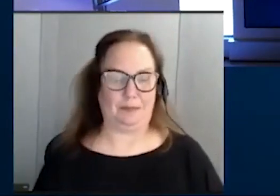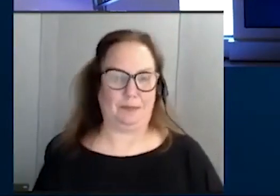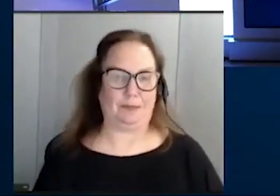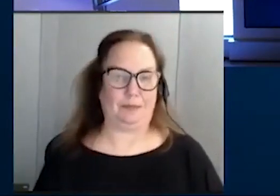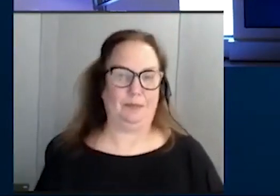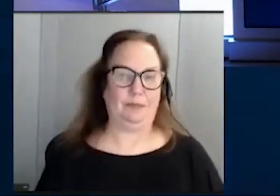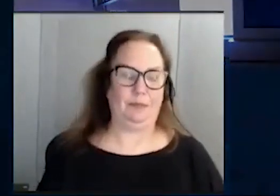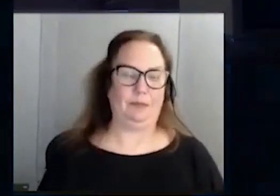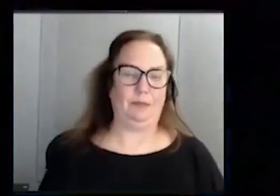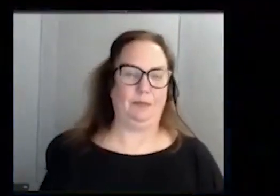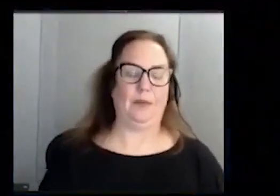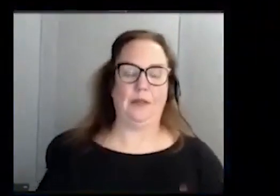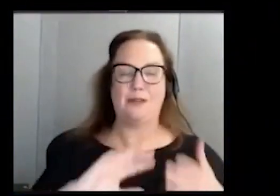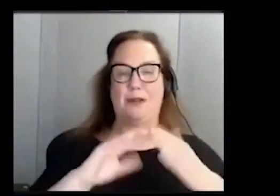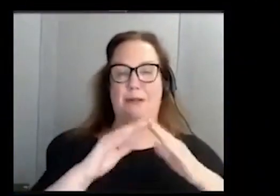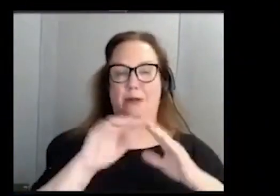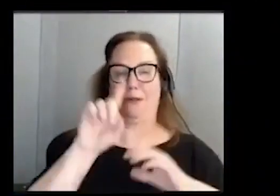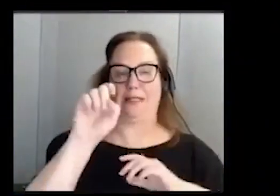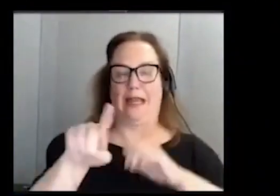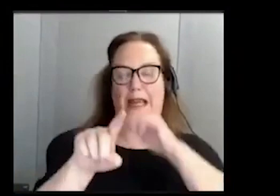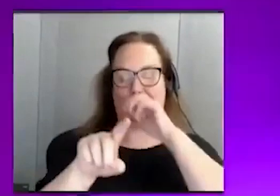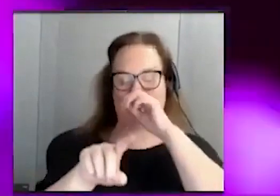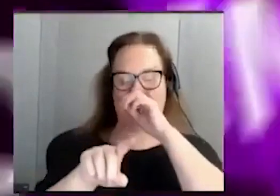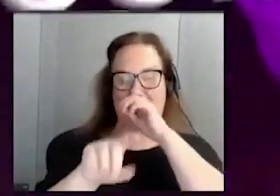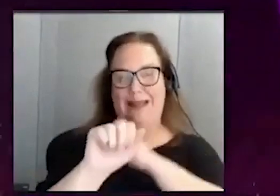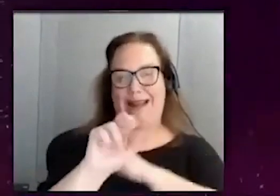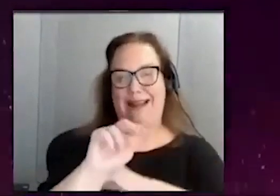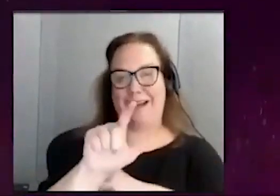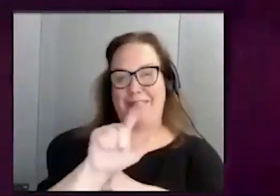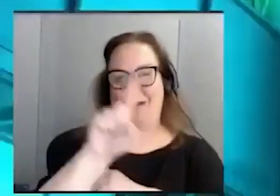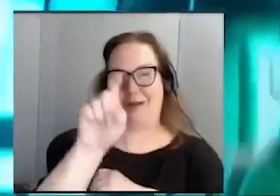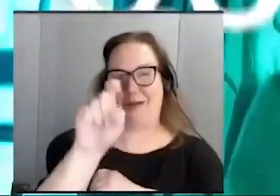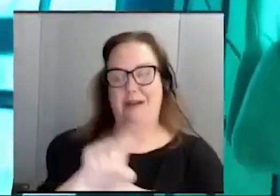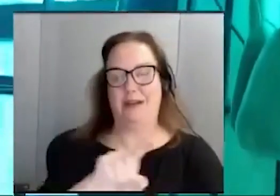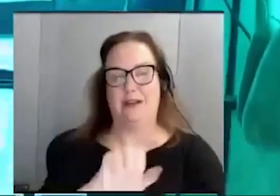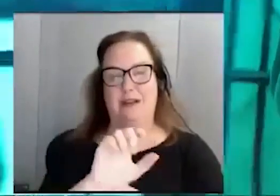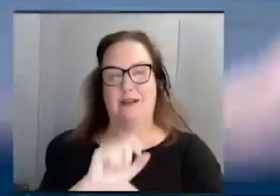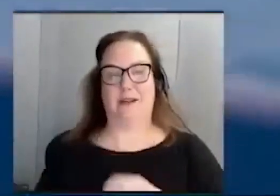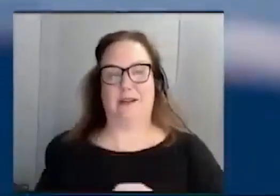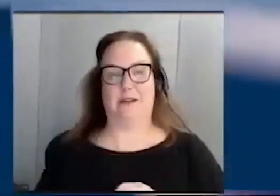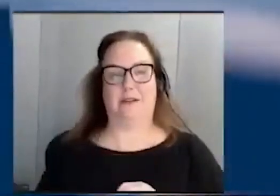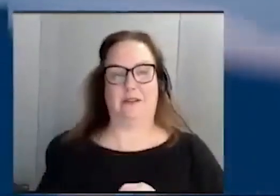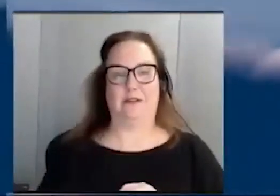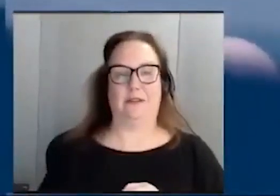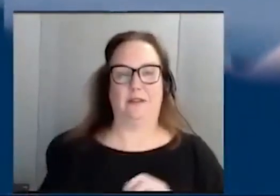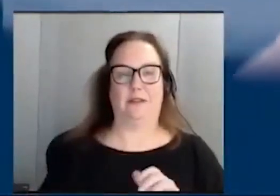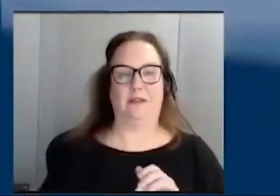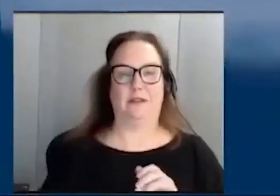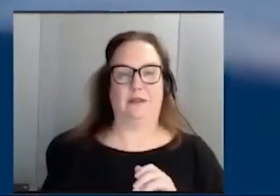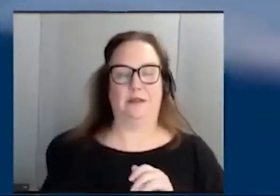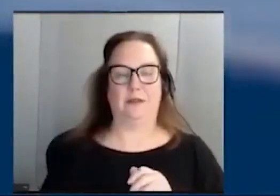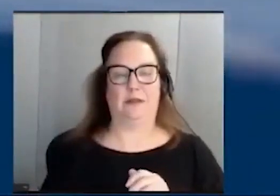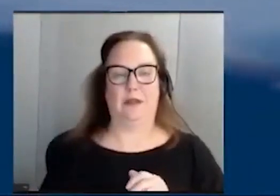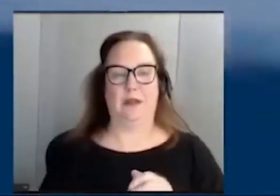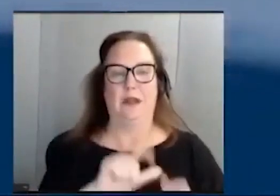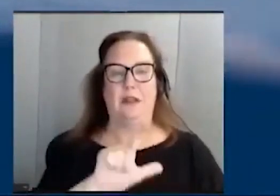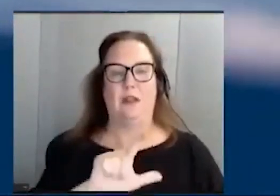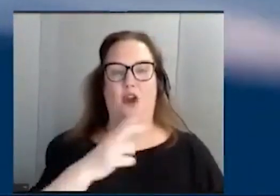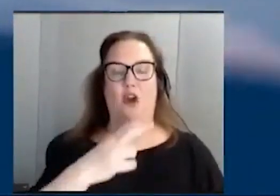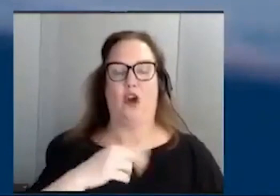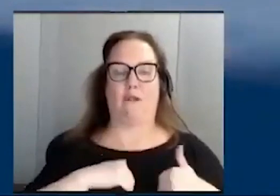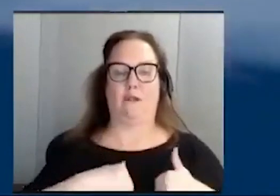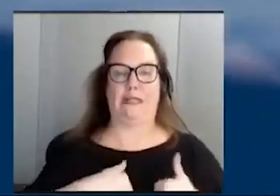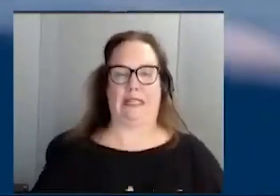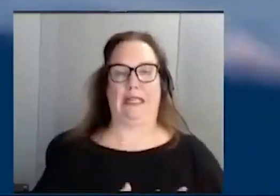our community, so let's just go ahead and get to those right now. But Chris has a question. Dr. Spikes, any good treatment for long haul fatigue? We get that question a